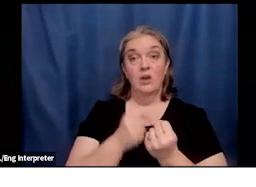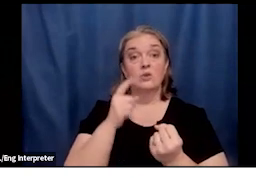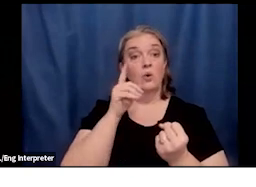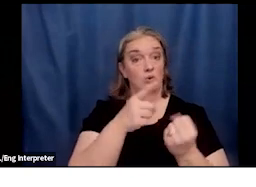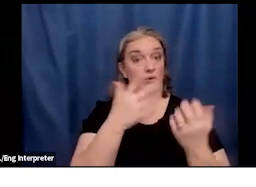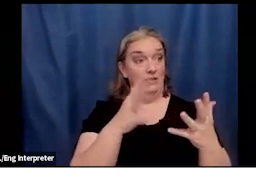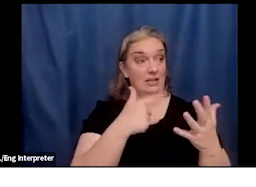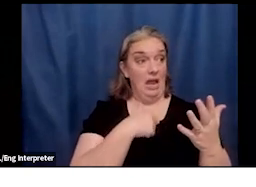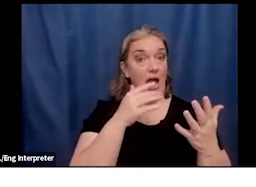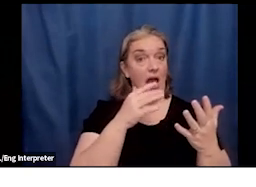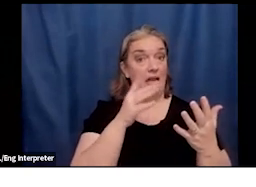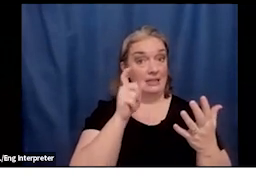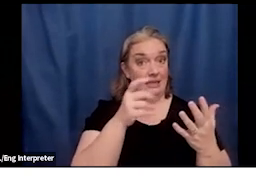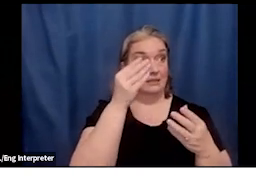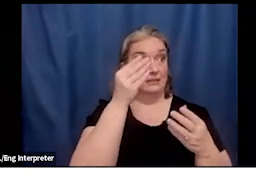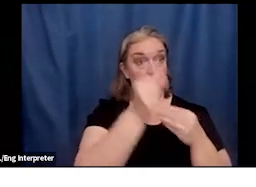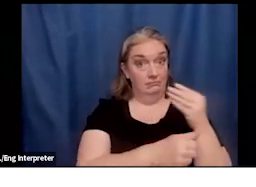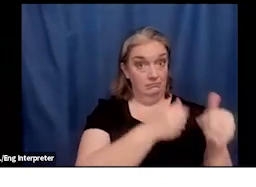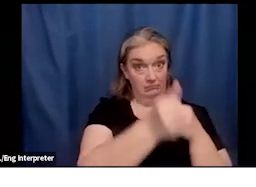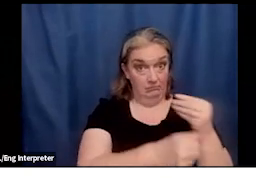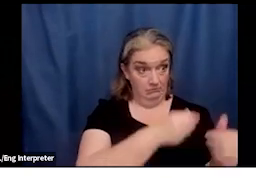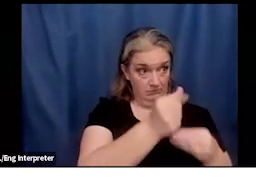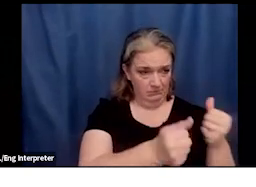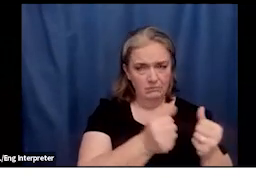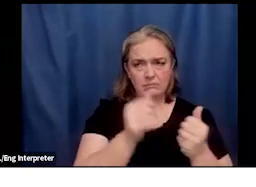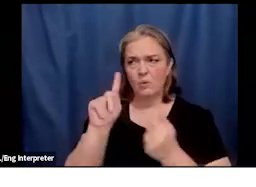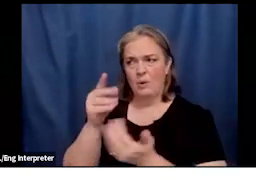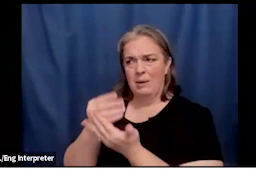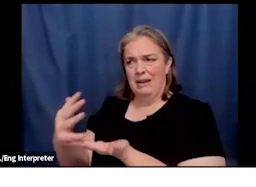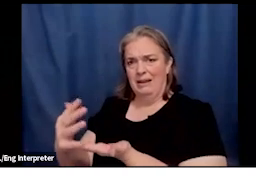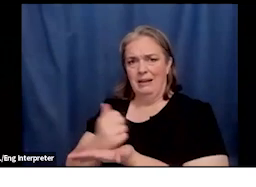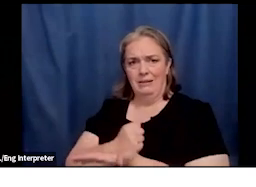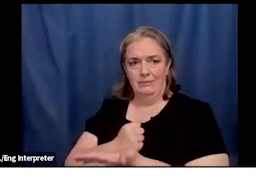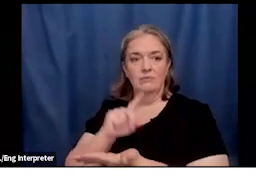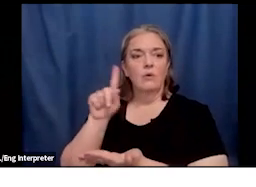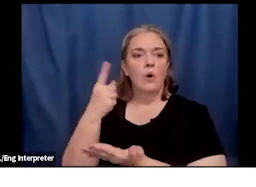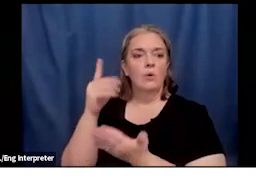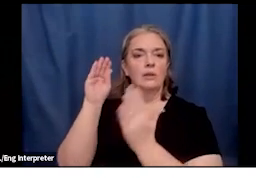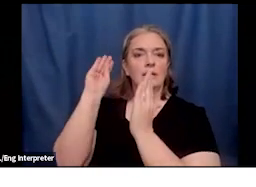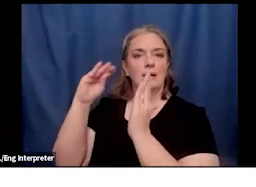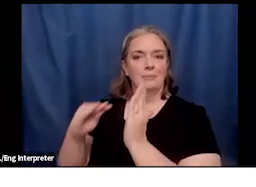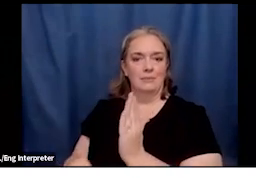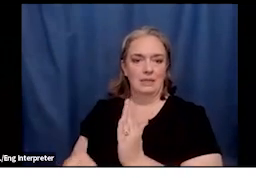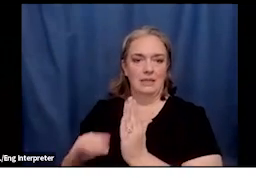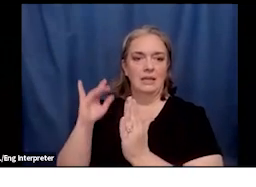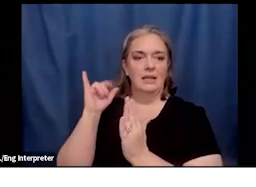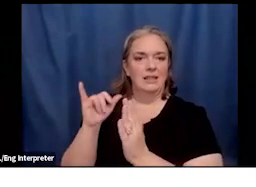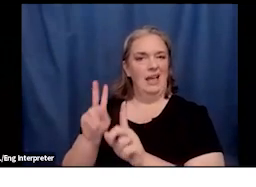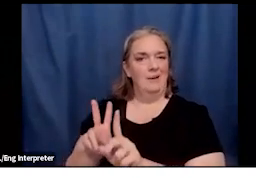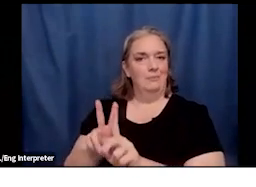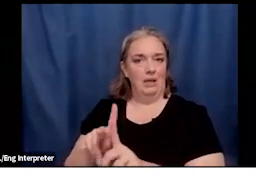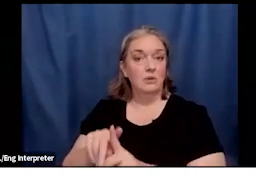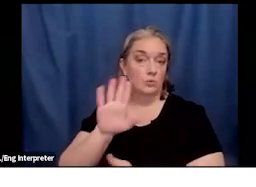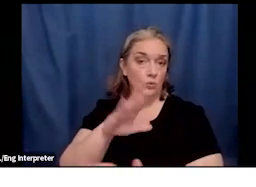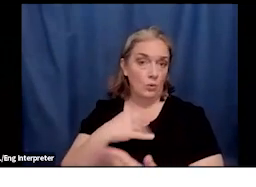coming from? So just like your expense section, you only need to complete the rows that are applicable to